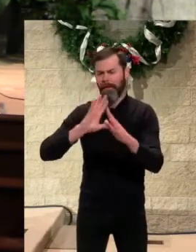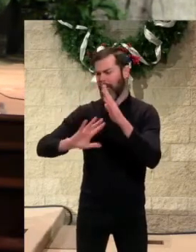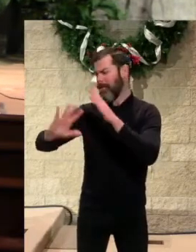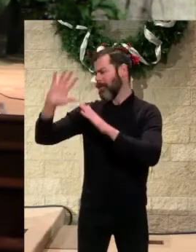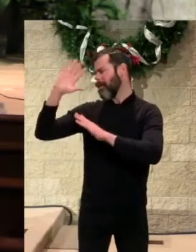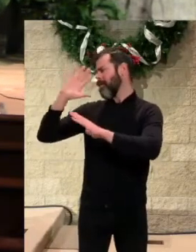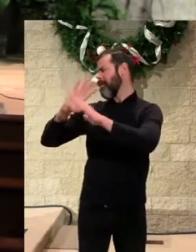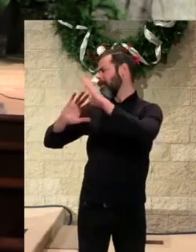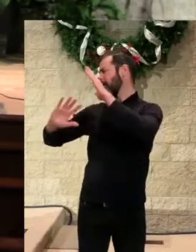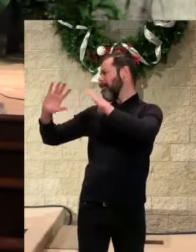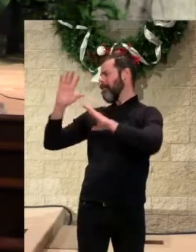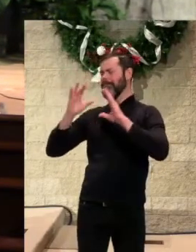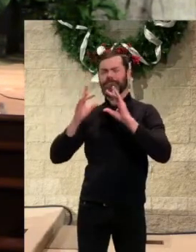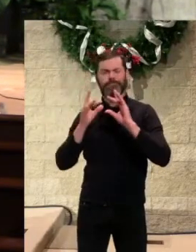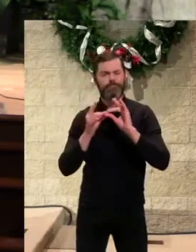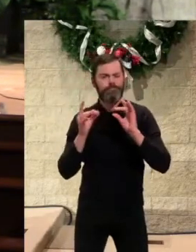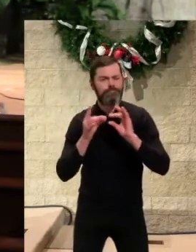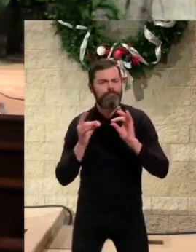ago.